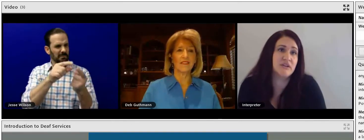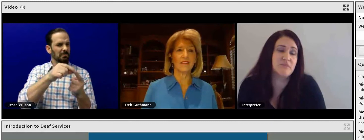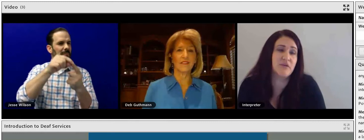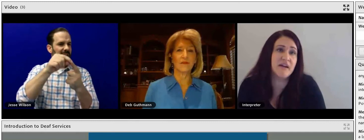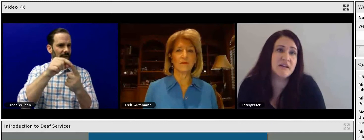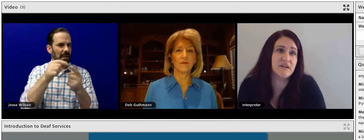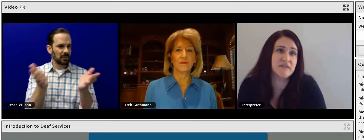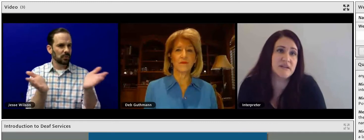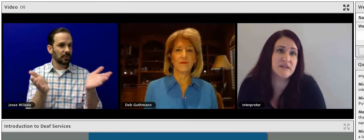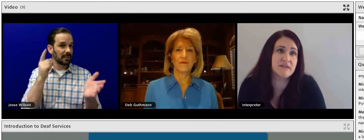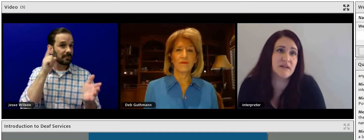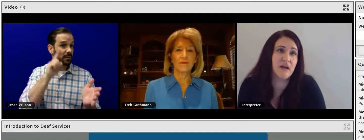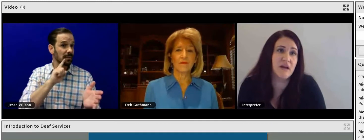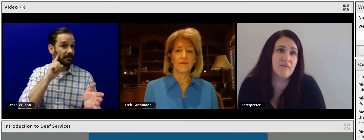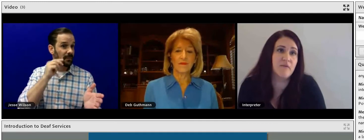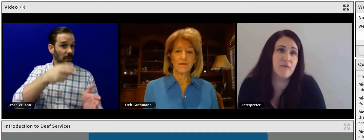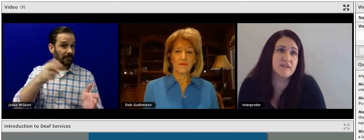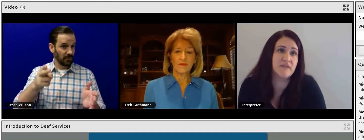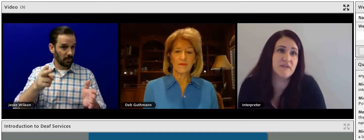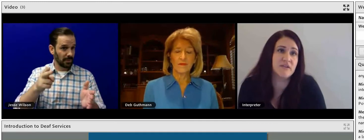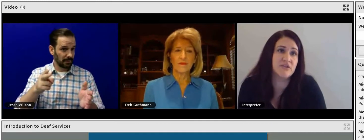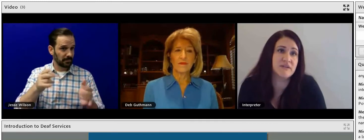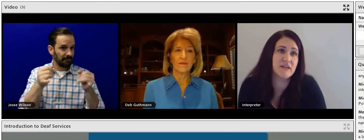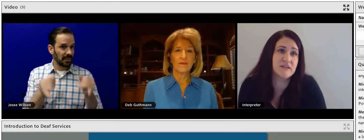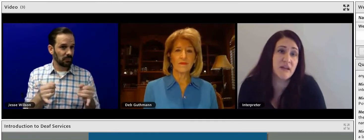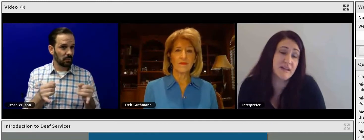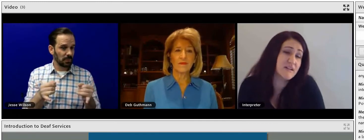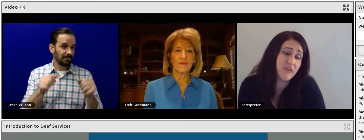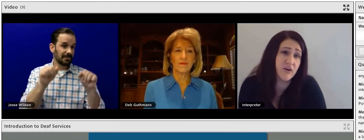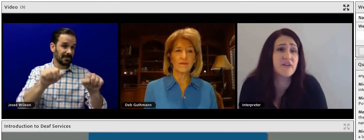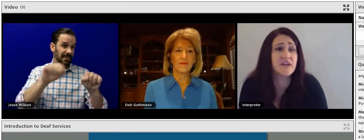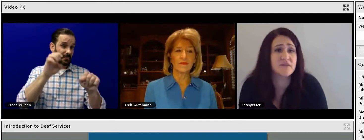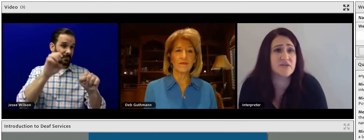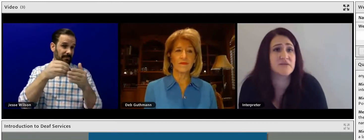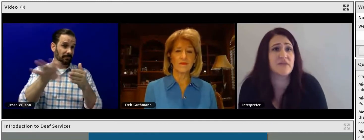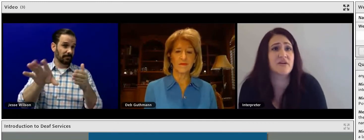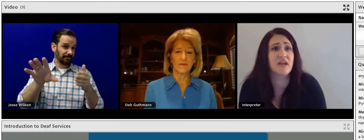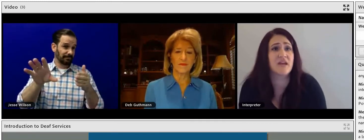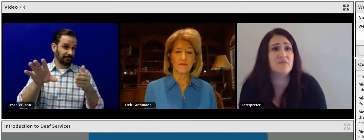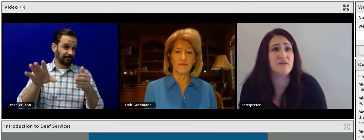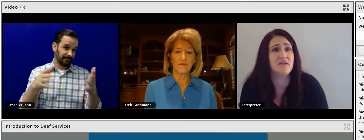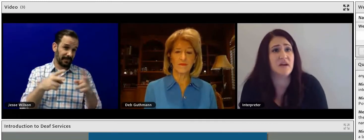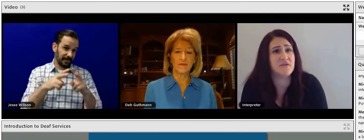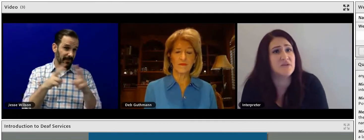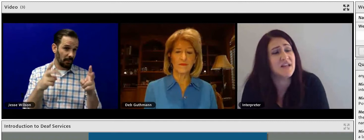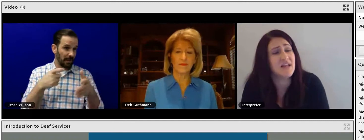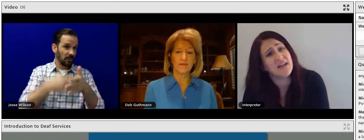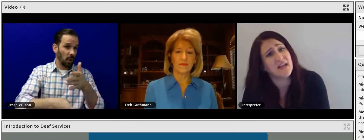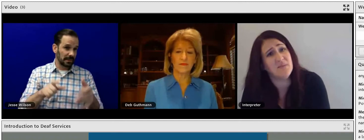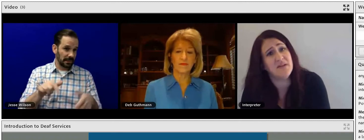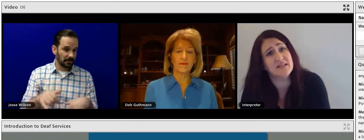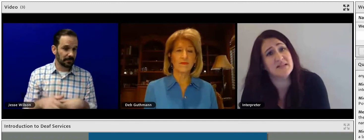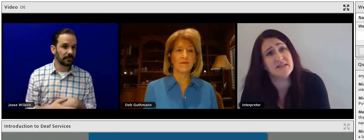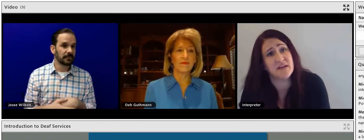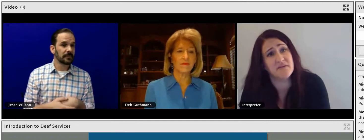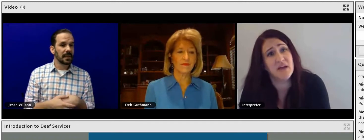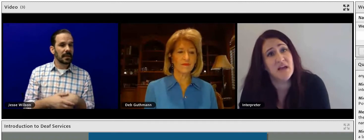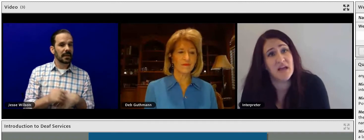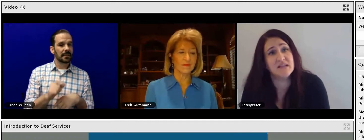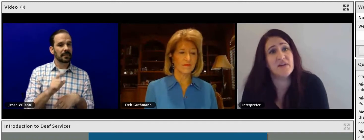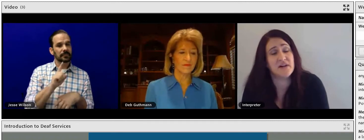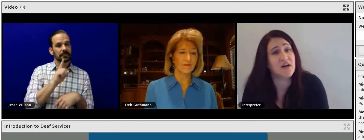And again, as I mentioned, providing services for deaf individuals and deaf and hard of hearing individuals rather can be kind of unique, and